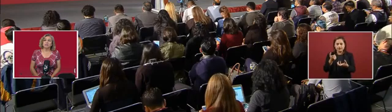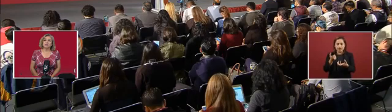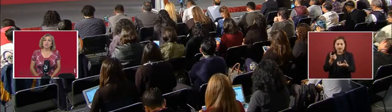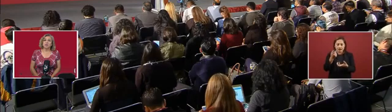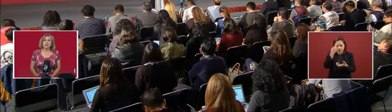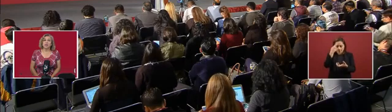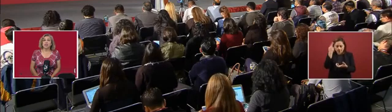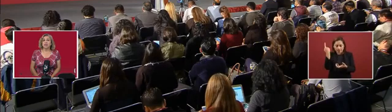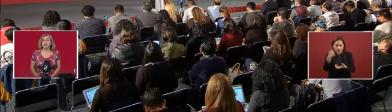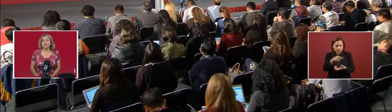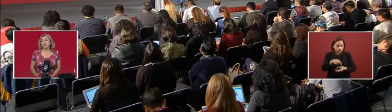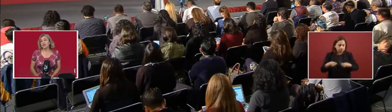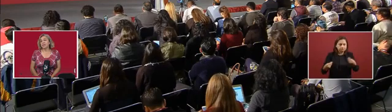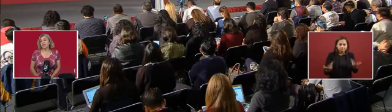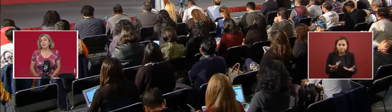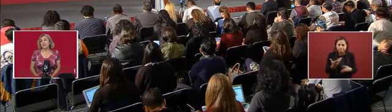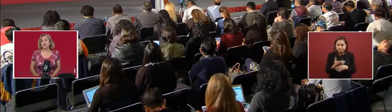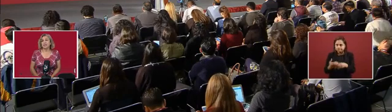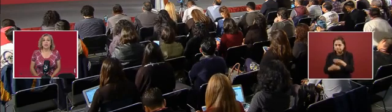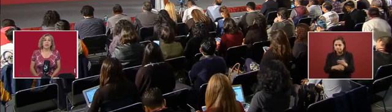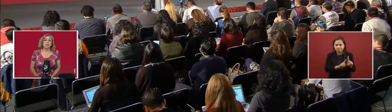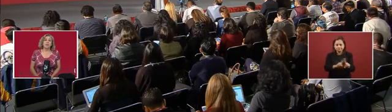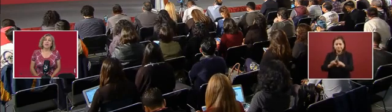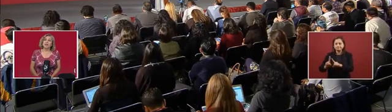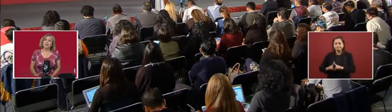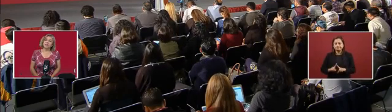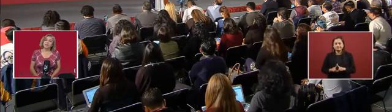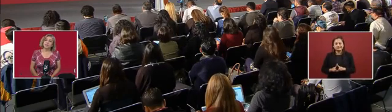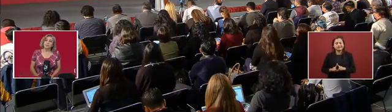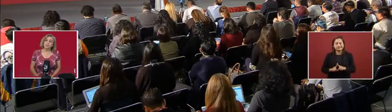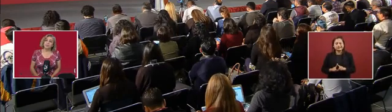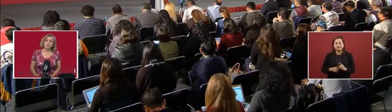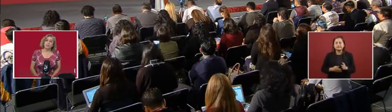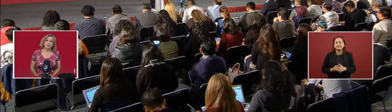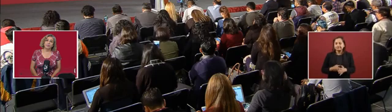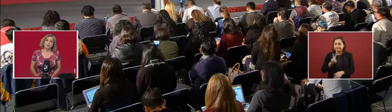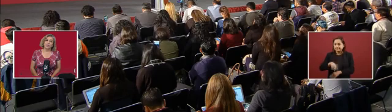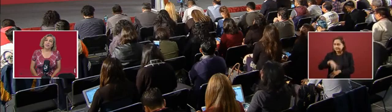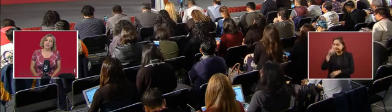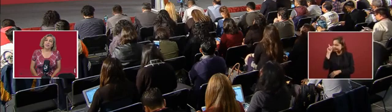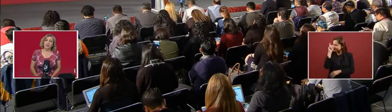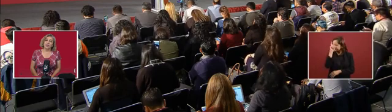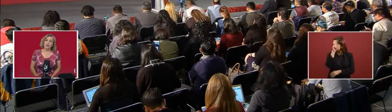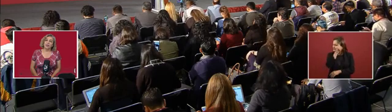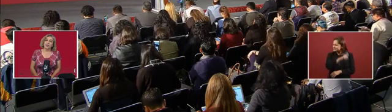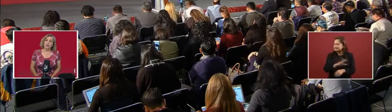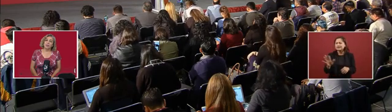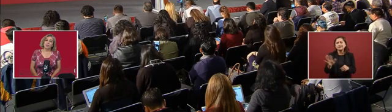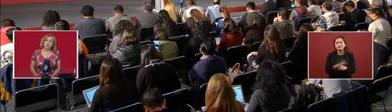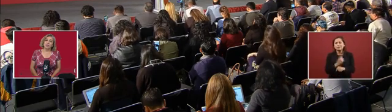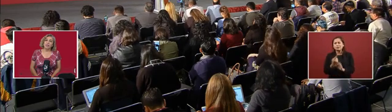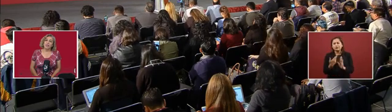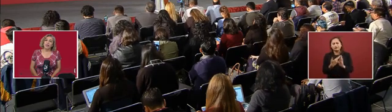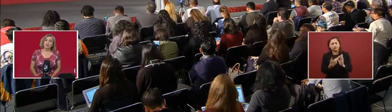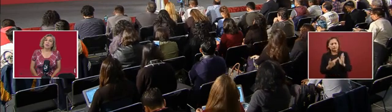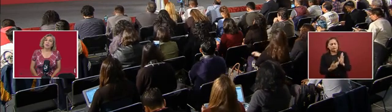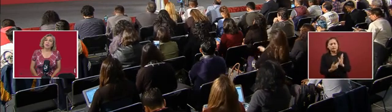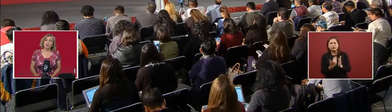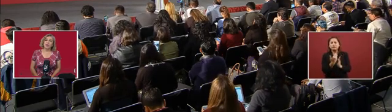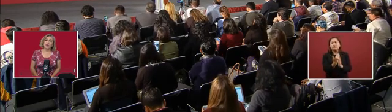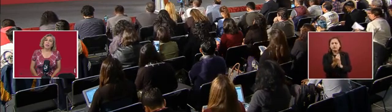the government was not prepared para beneficiar al pueblo. to benefit the people. No